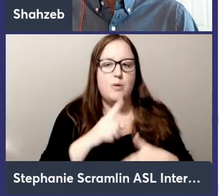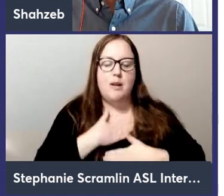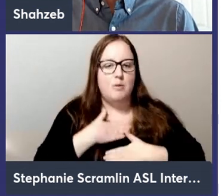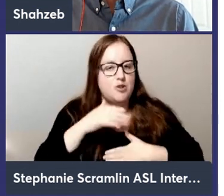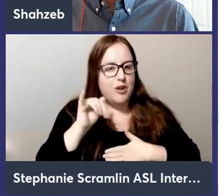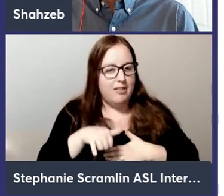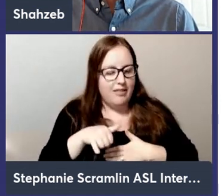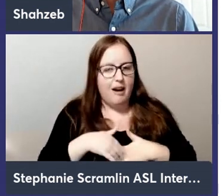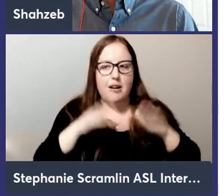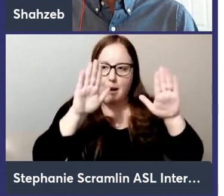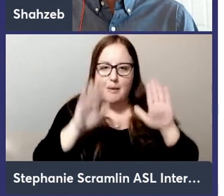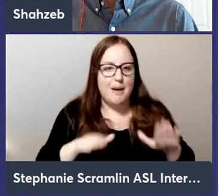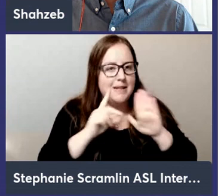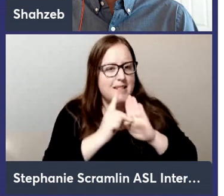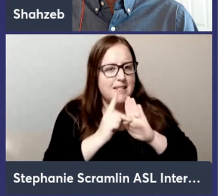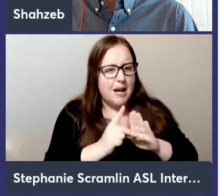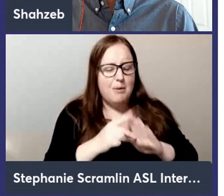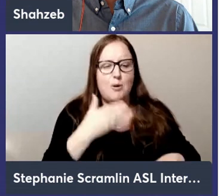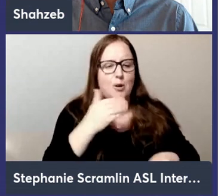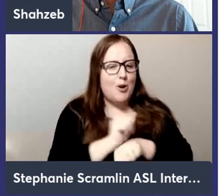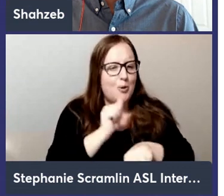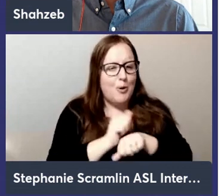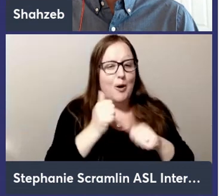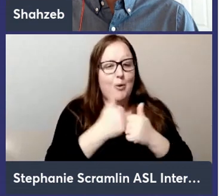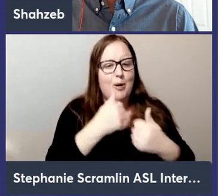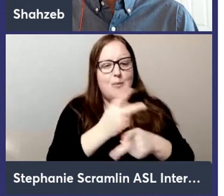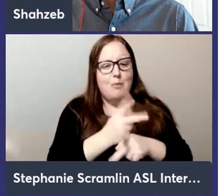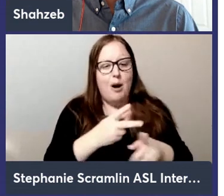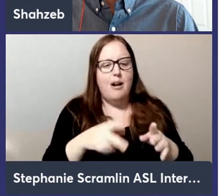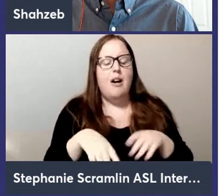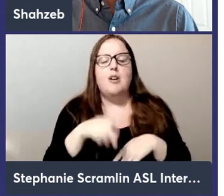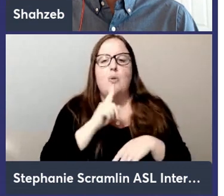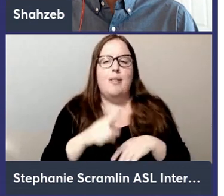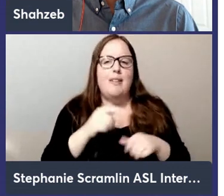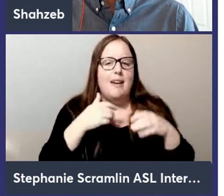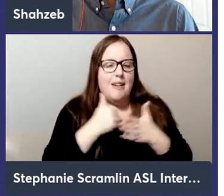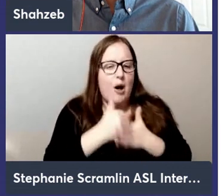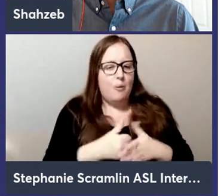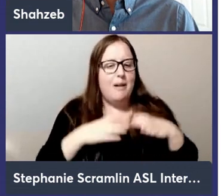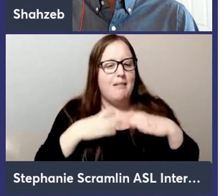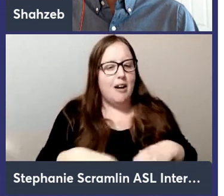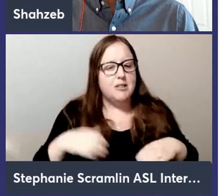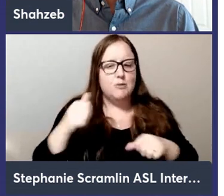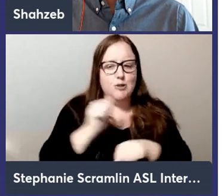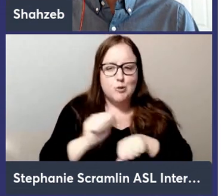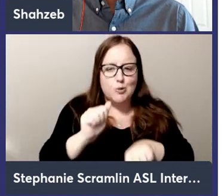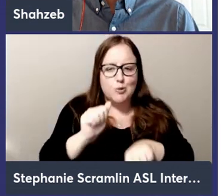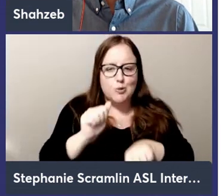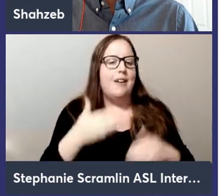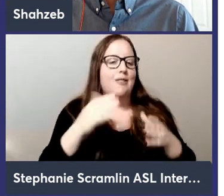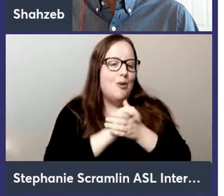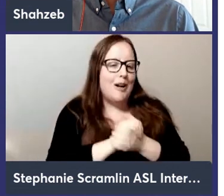it. Amazing demo, amazing work with the product launch, simplifying our customers' workloads and processes. And